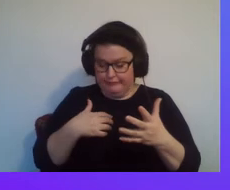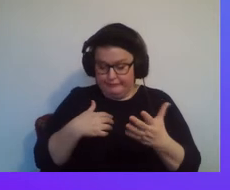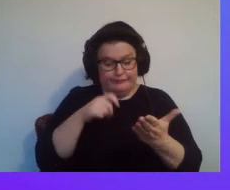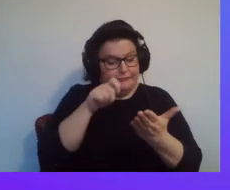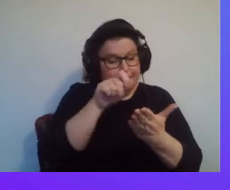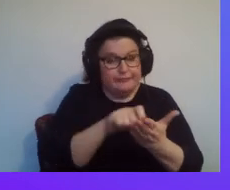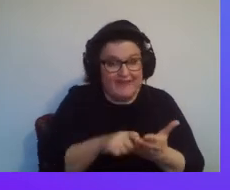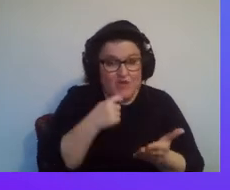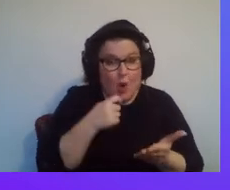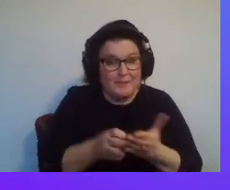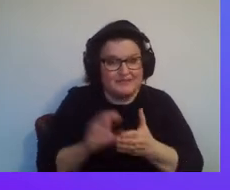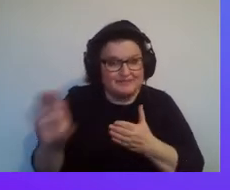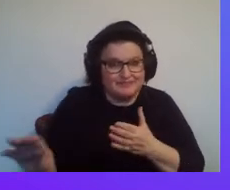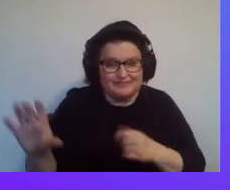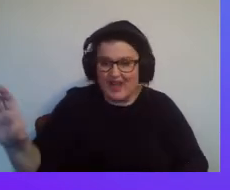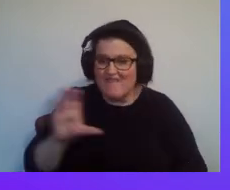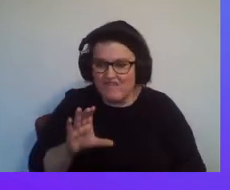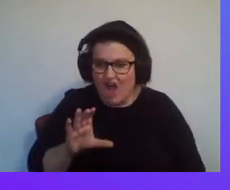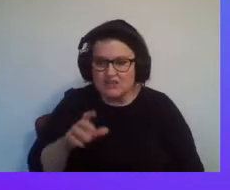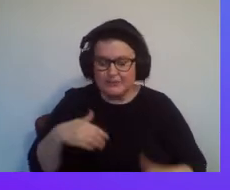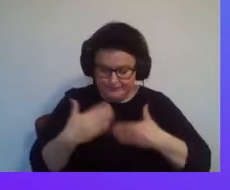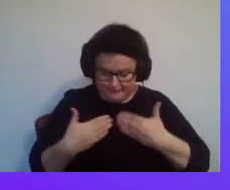What's been amazing with COVID is that